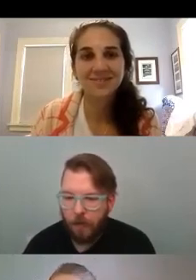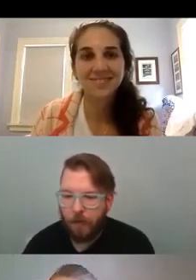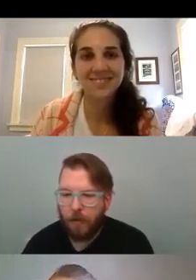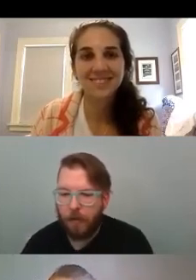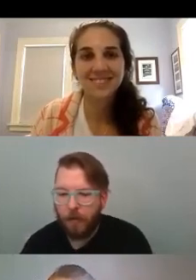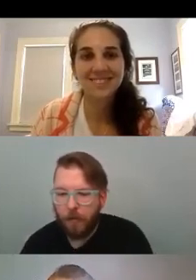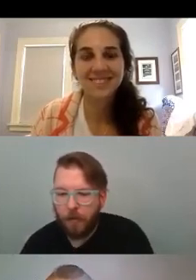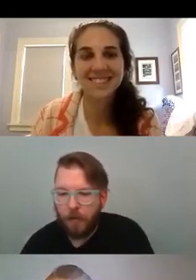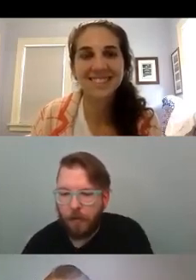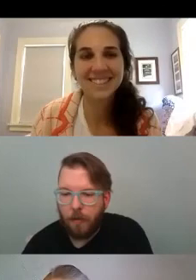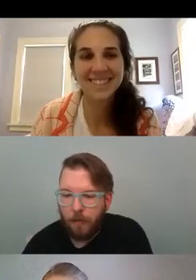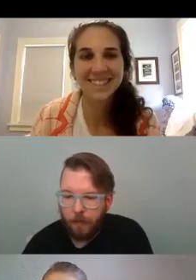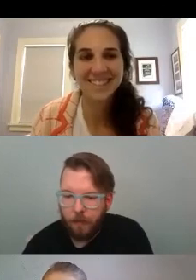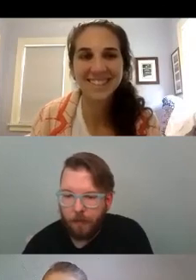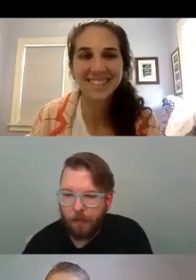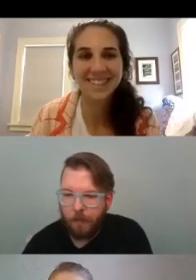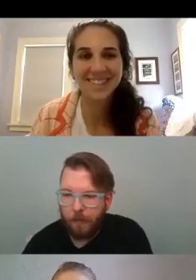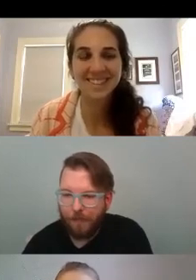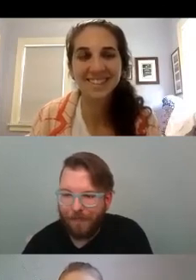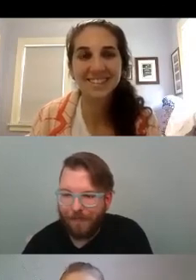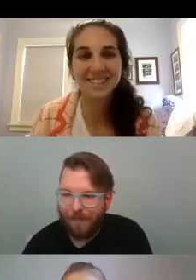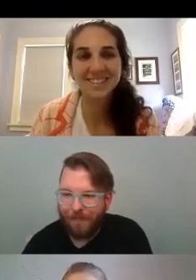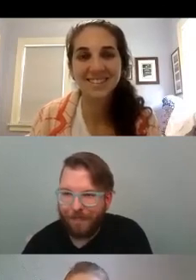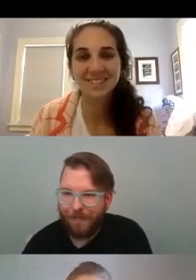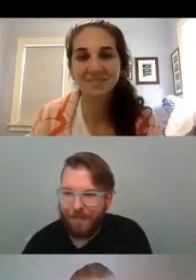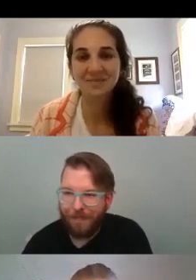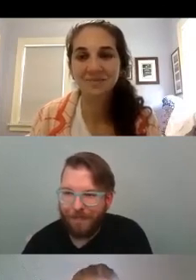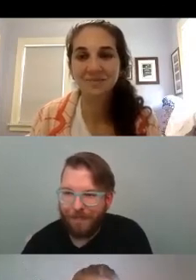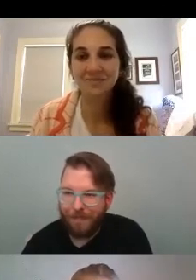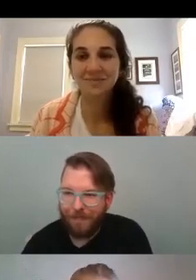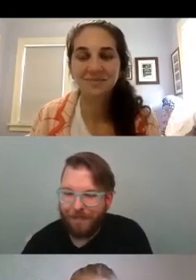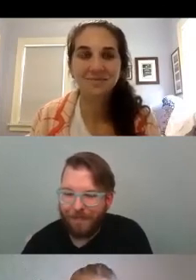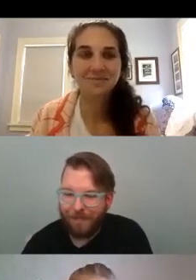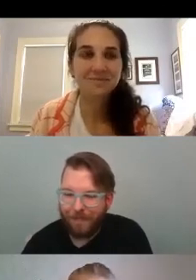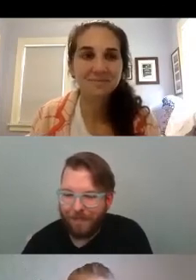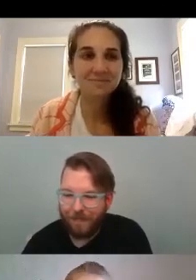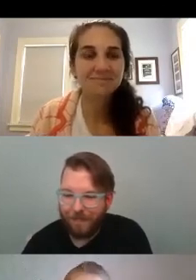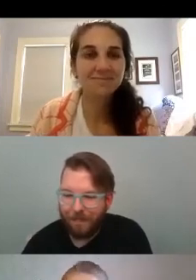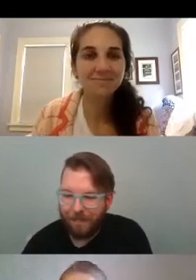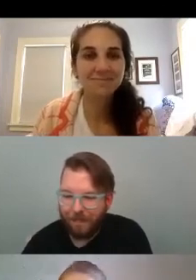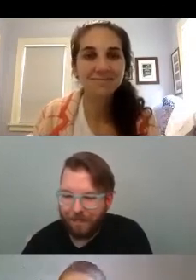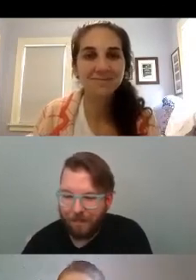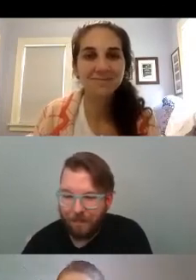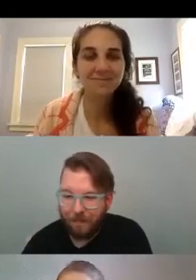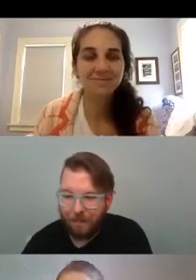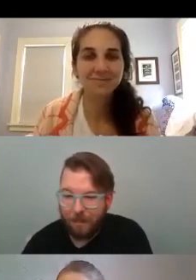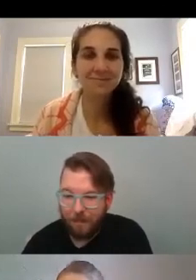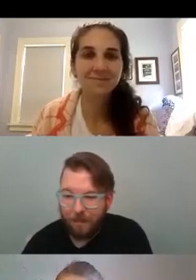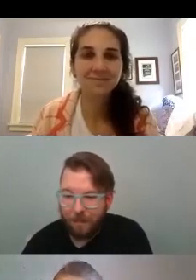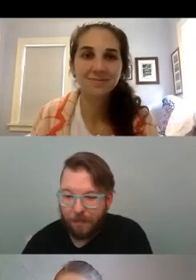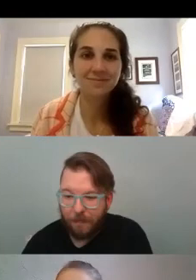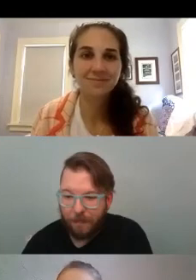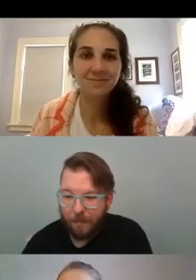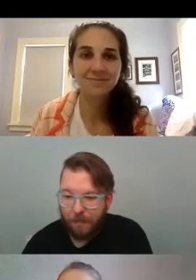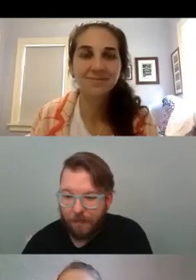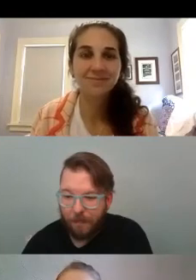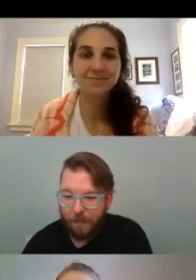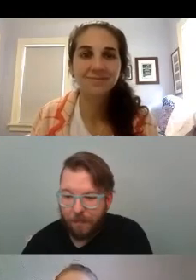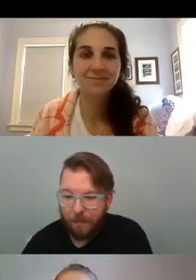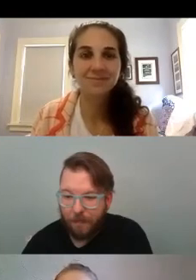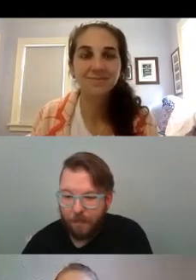I can start, but I also want to open up to Melissa and Elizabeth if you'd like to answer that. I don't need